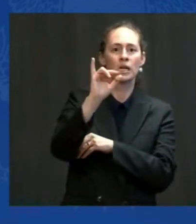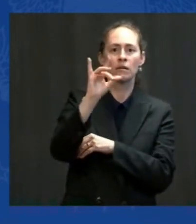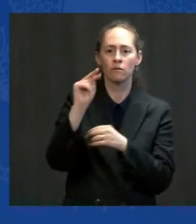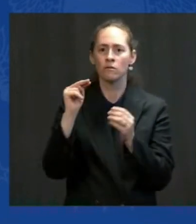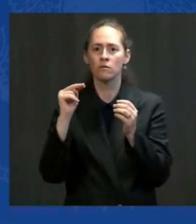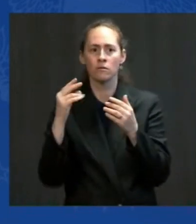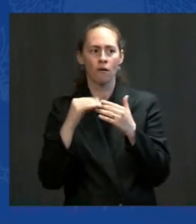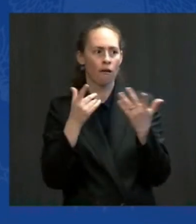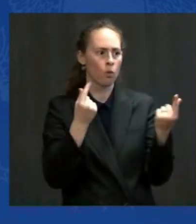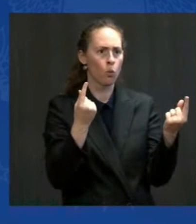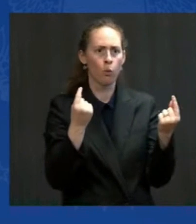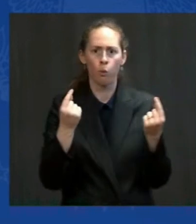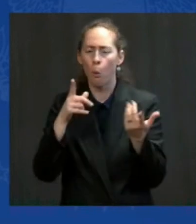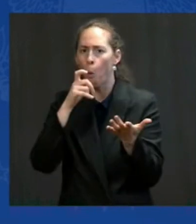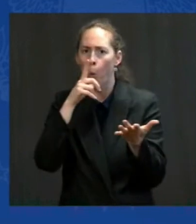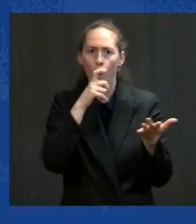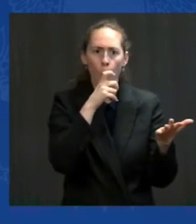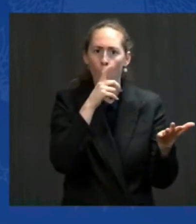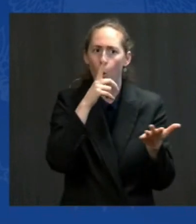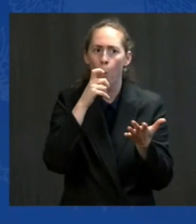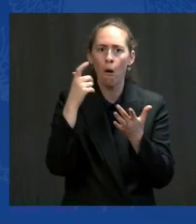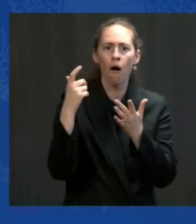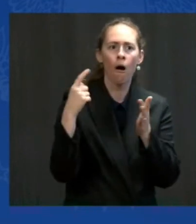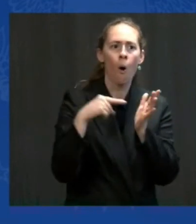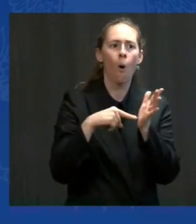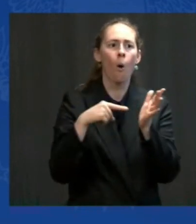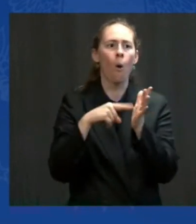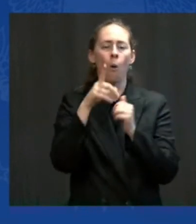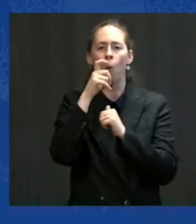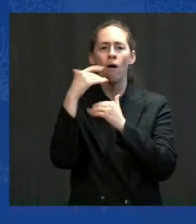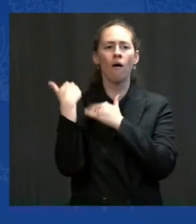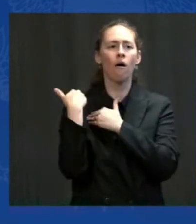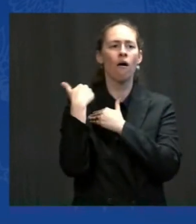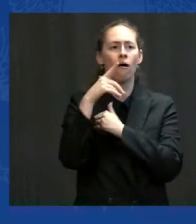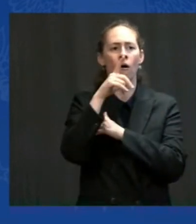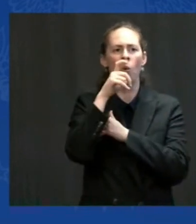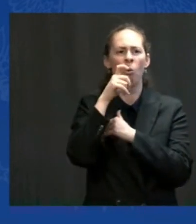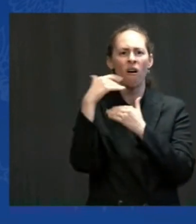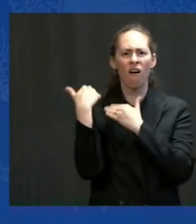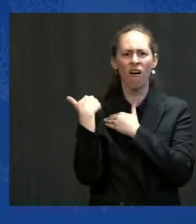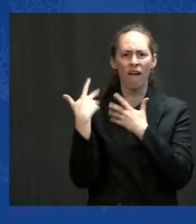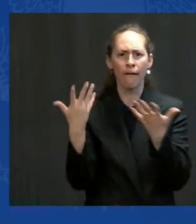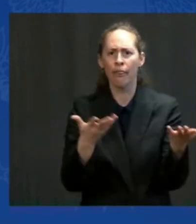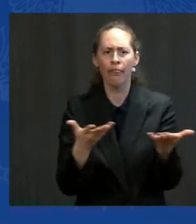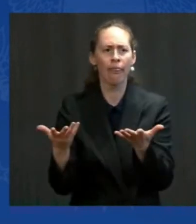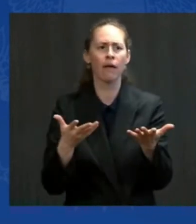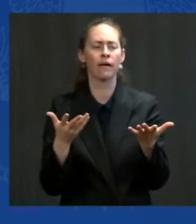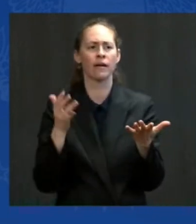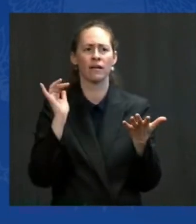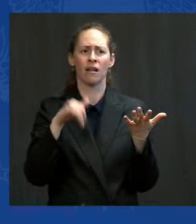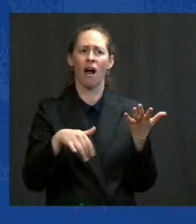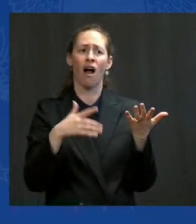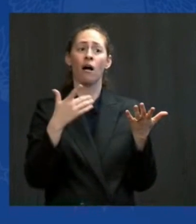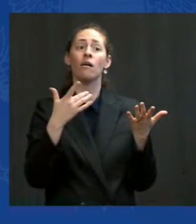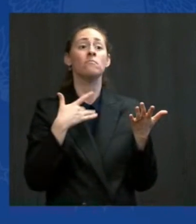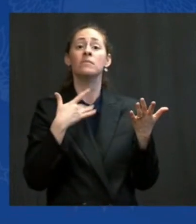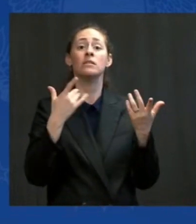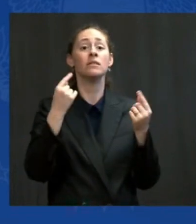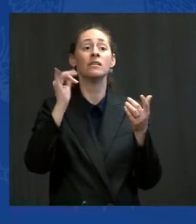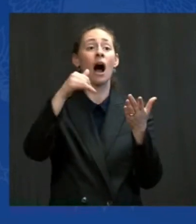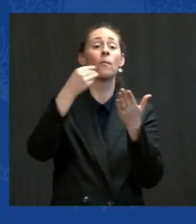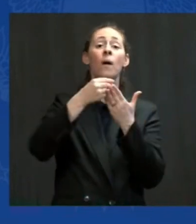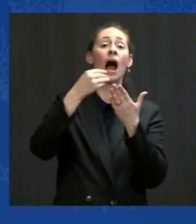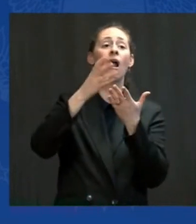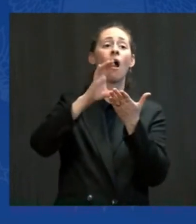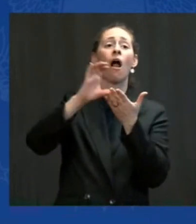That in fact, that entire $2 trillion, the vast majority went to the top 0.1%